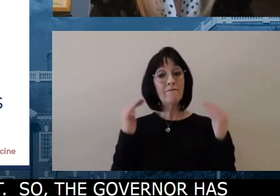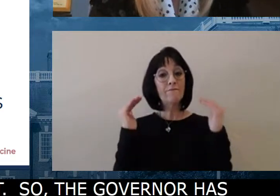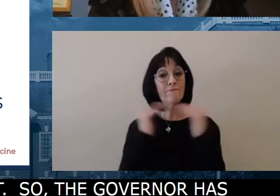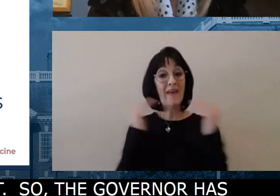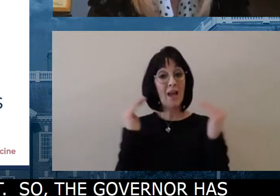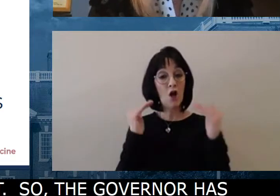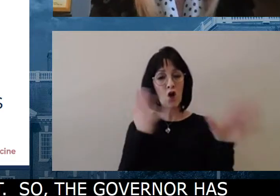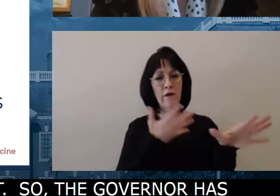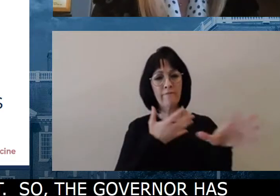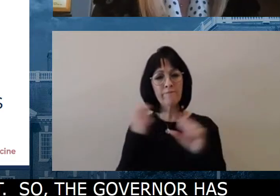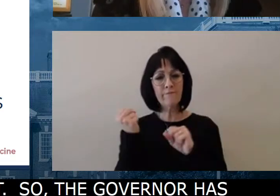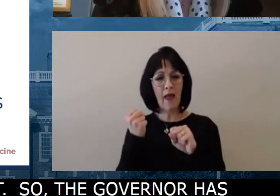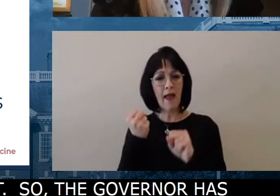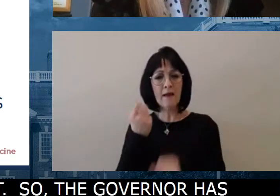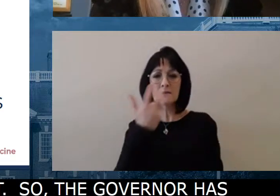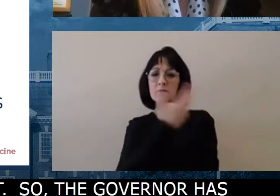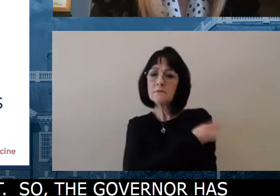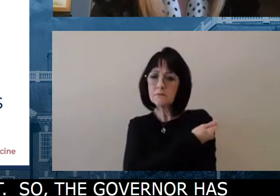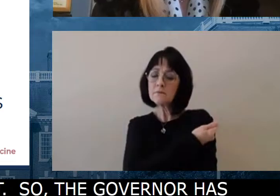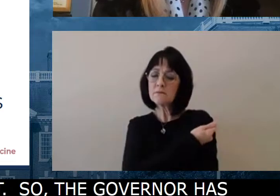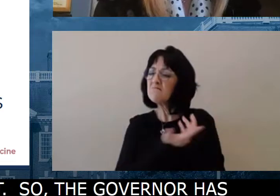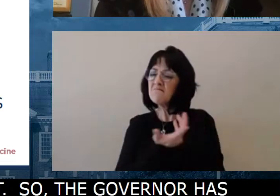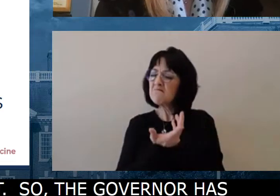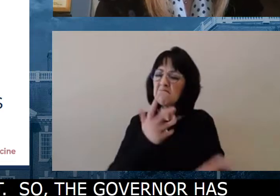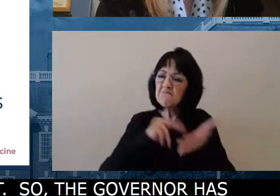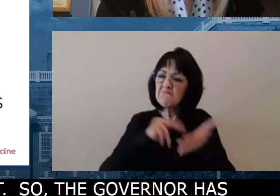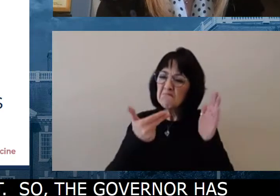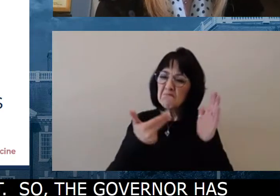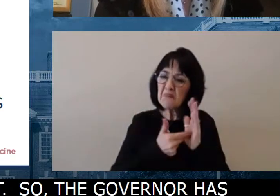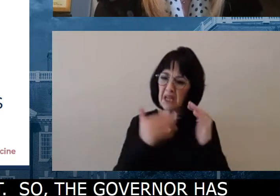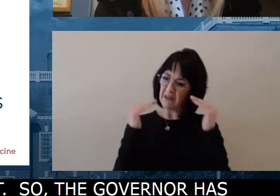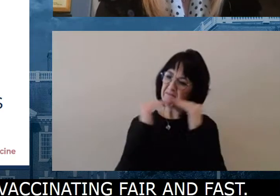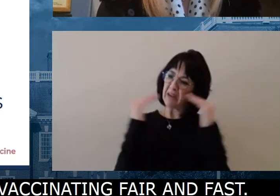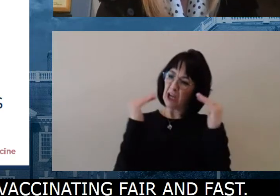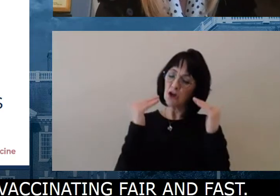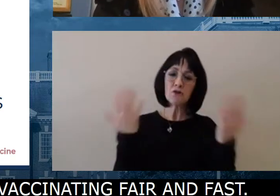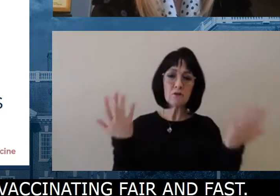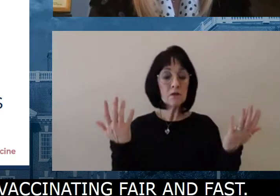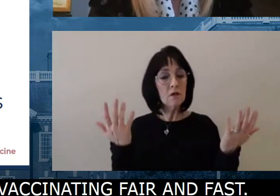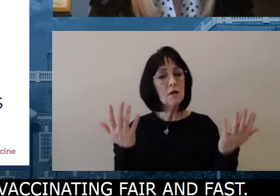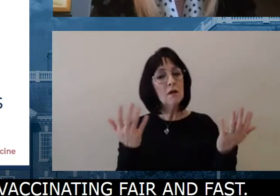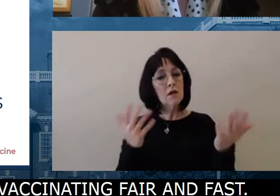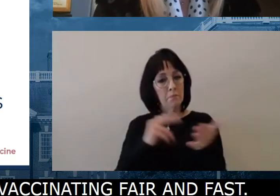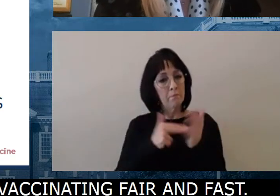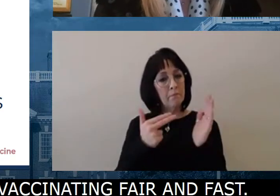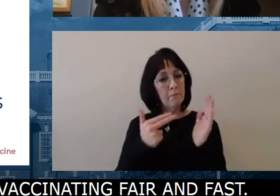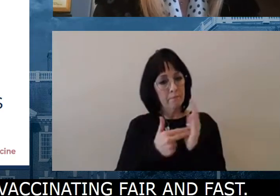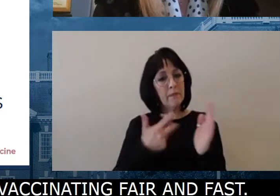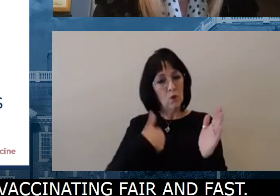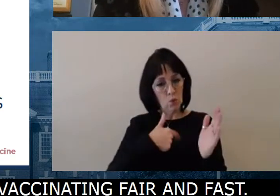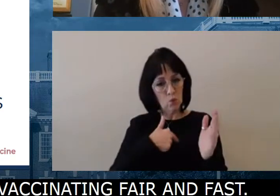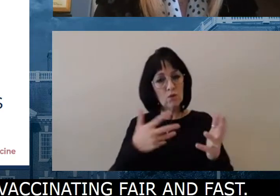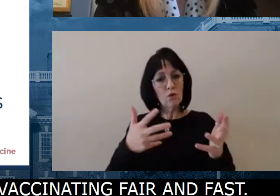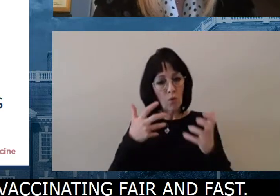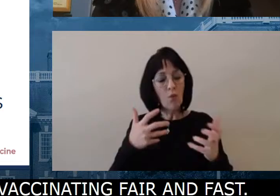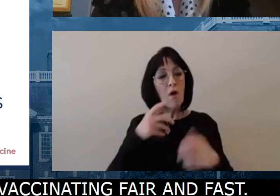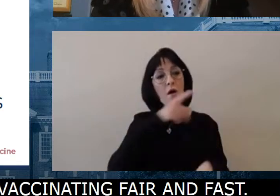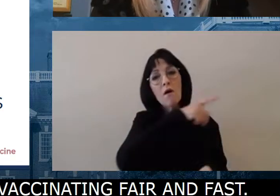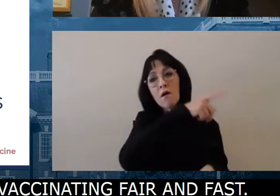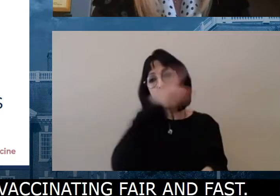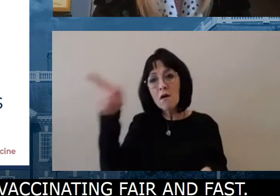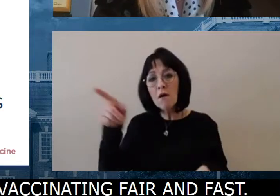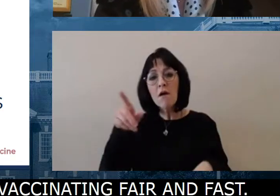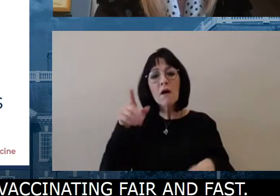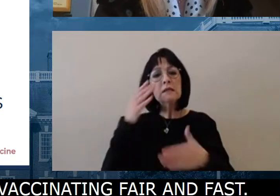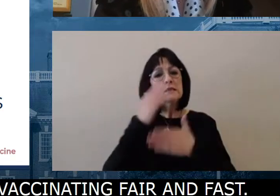on the fair side of things, we are pleased to say that our efforts by Community Health Services to go into neighborhoods and